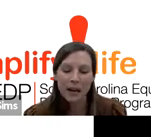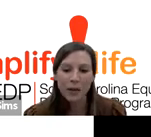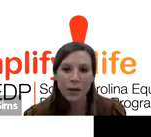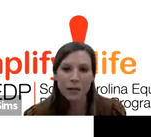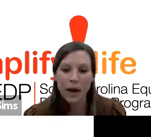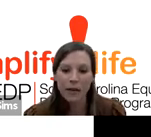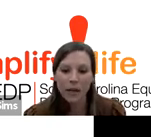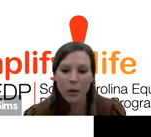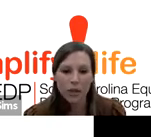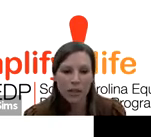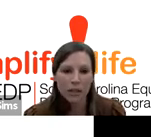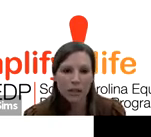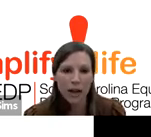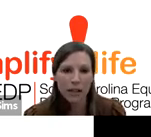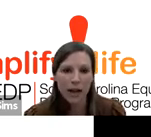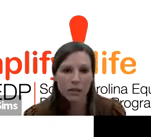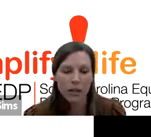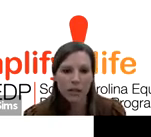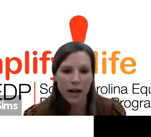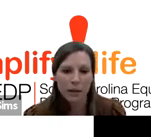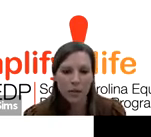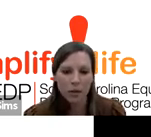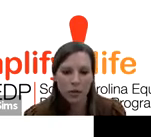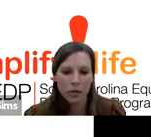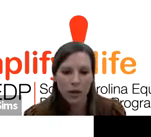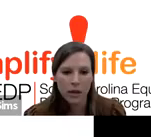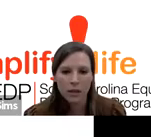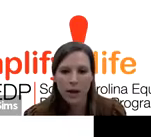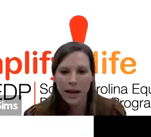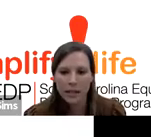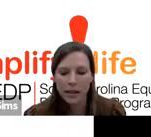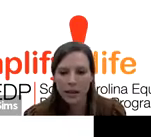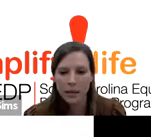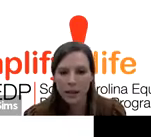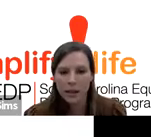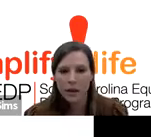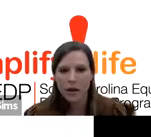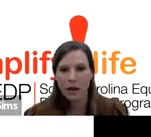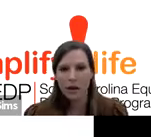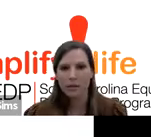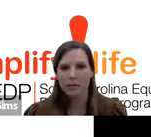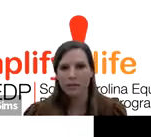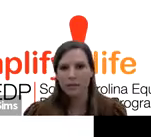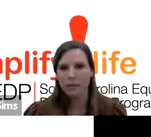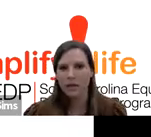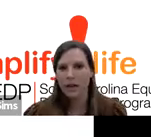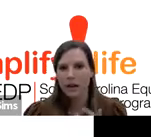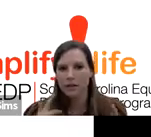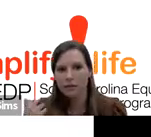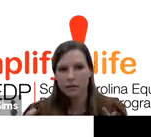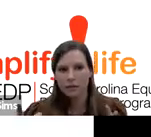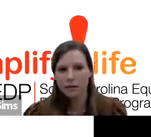But yeah, if you have any questions, I think now is a good time to ask them.